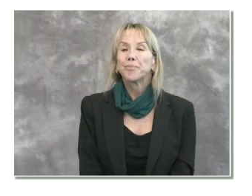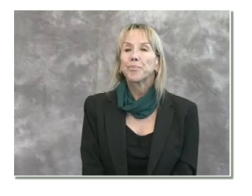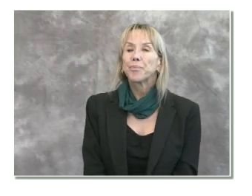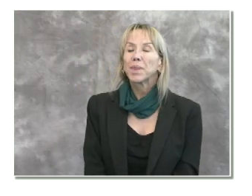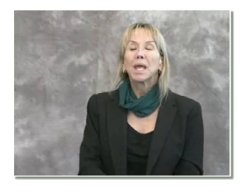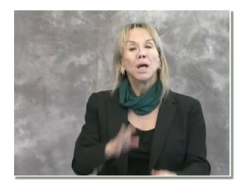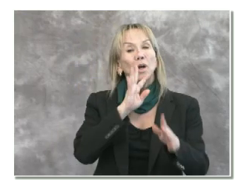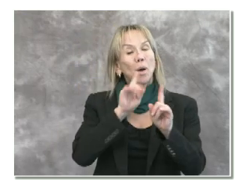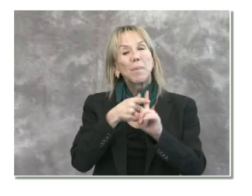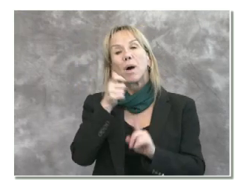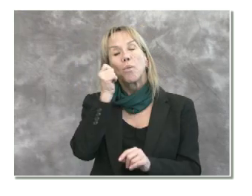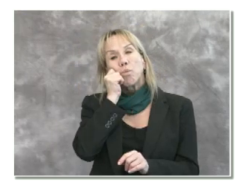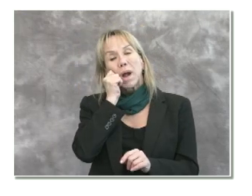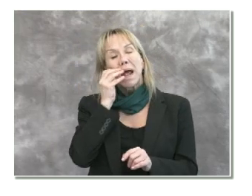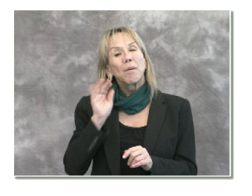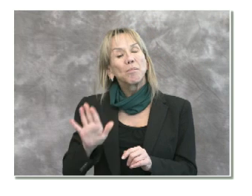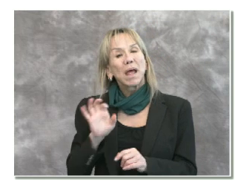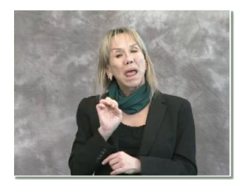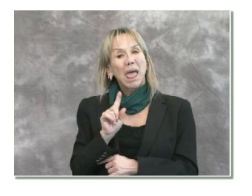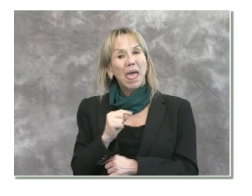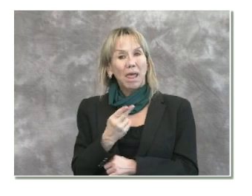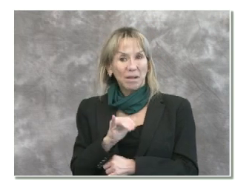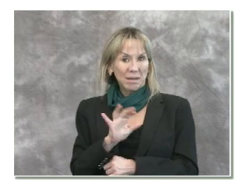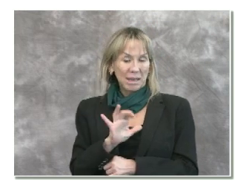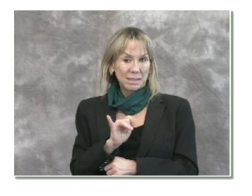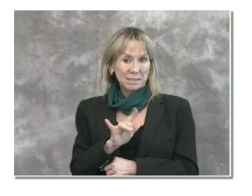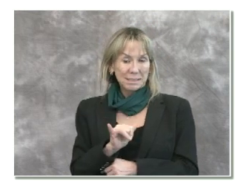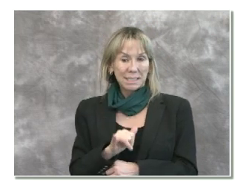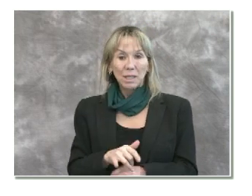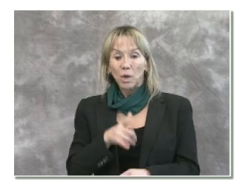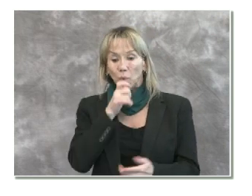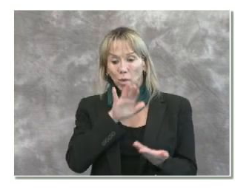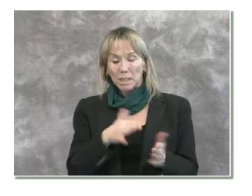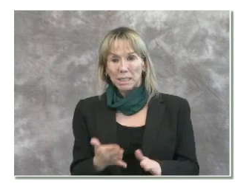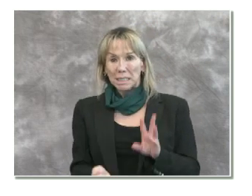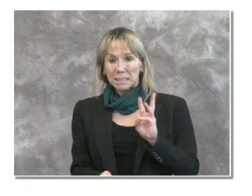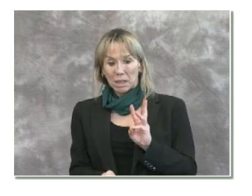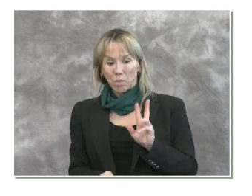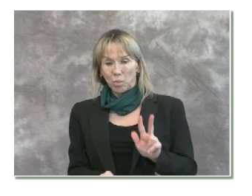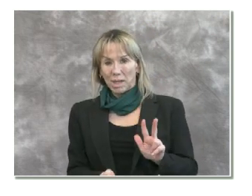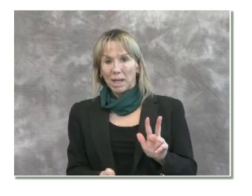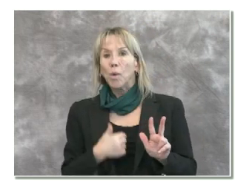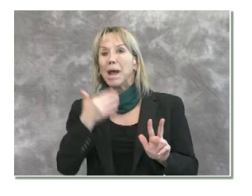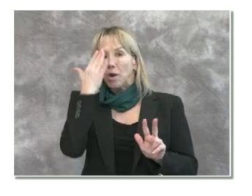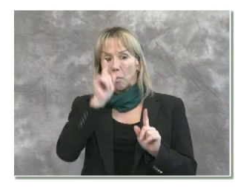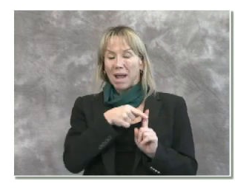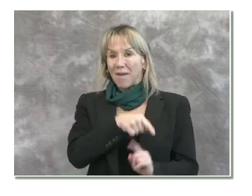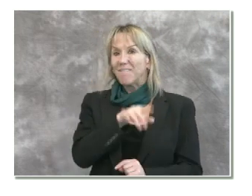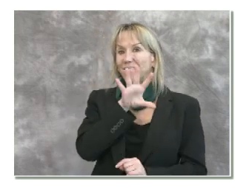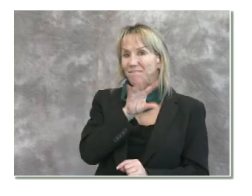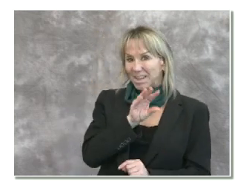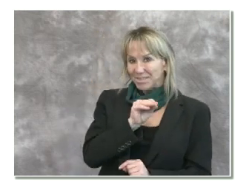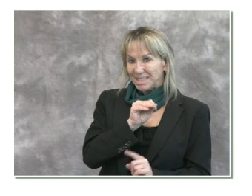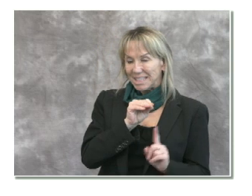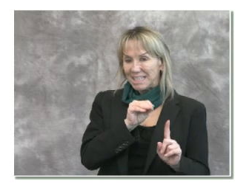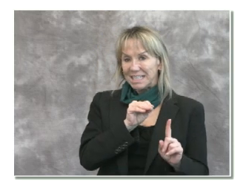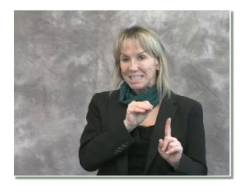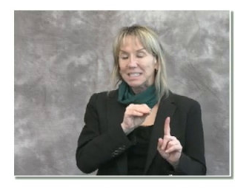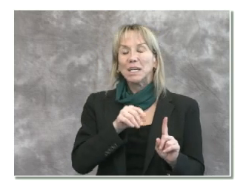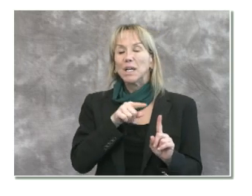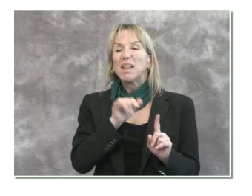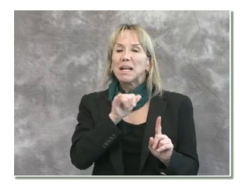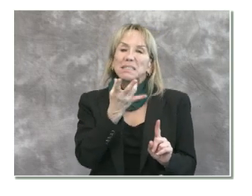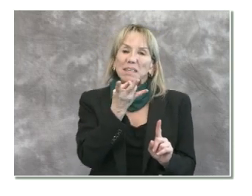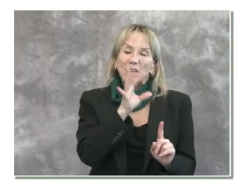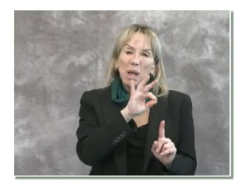and ethnicity for this group of the 63 deaths, we have data for 50, which is 79% of the total number of